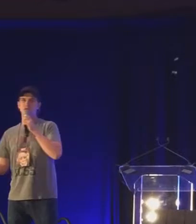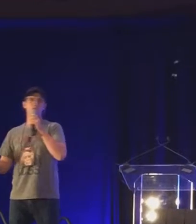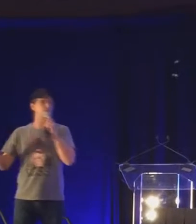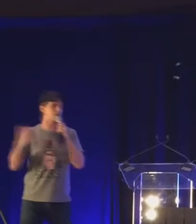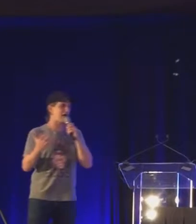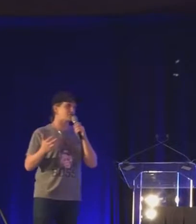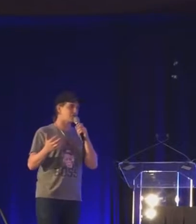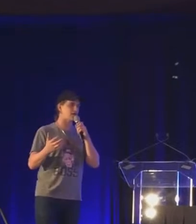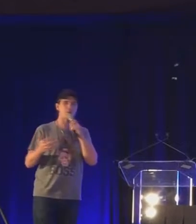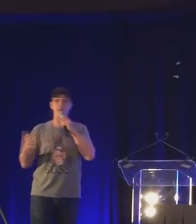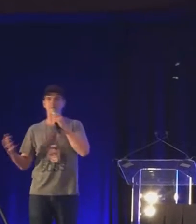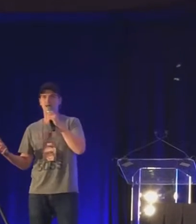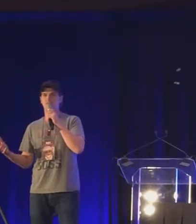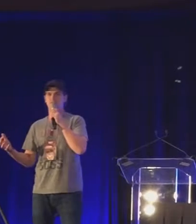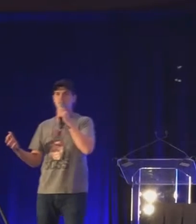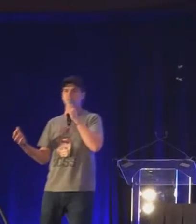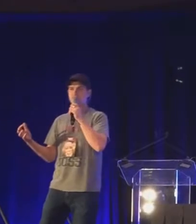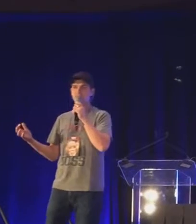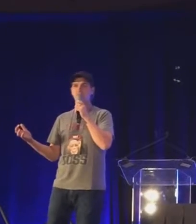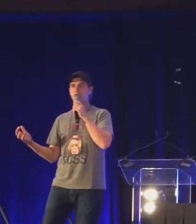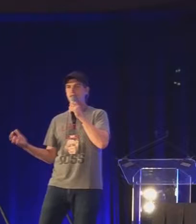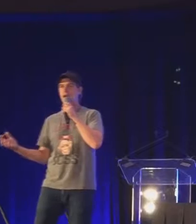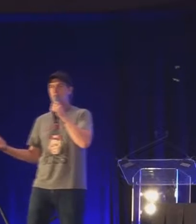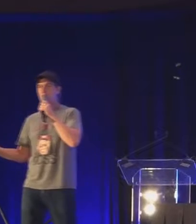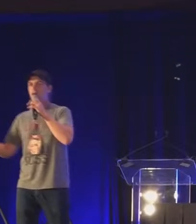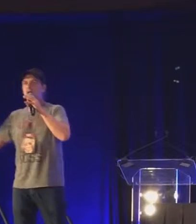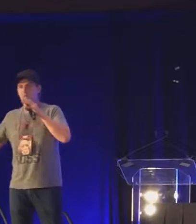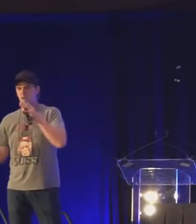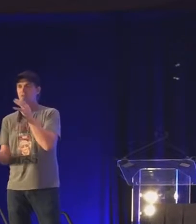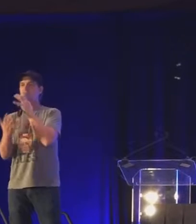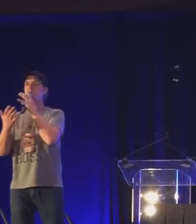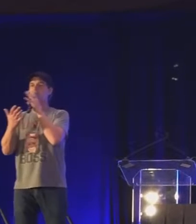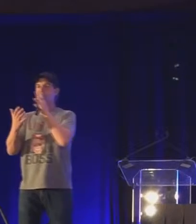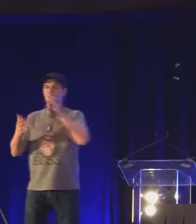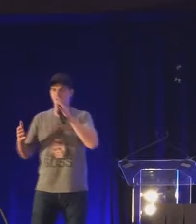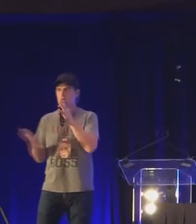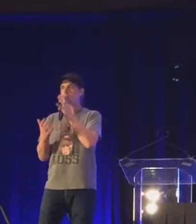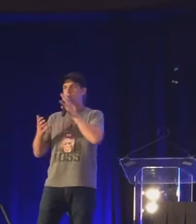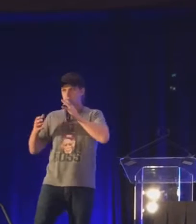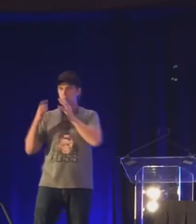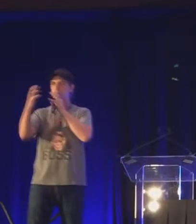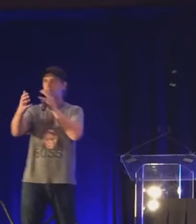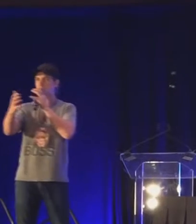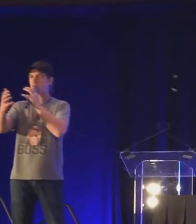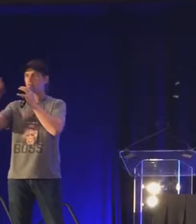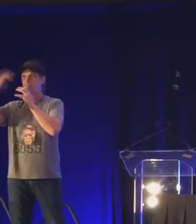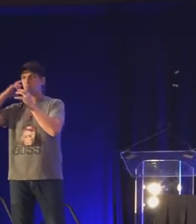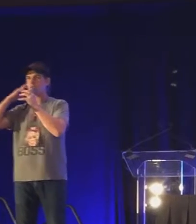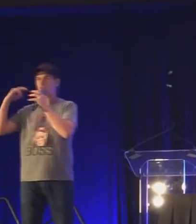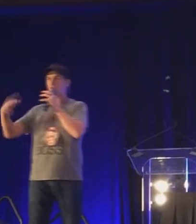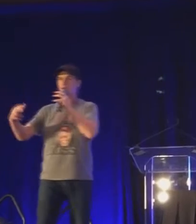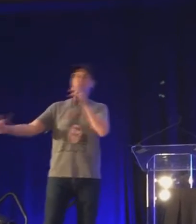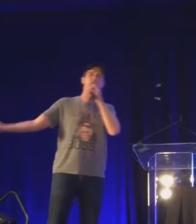so Kevin would ask me to come at like 5:30, 6 in the morning to help him put all these papers together, get them ready, and put them on the